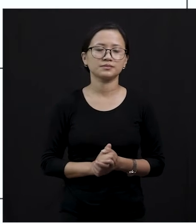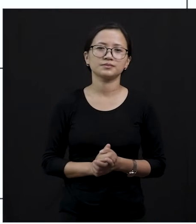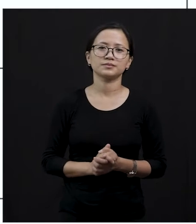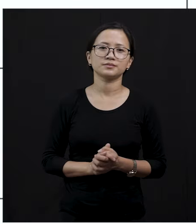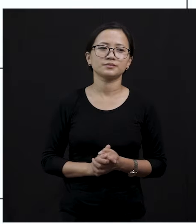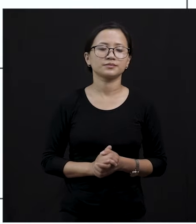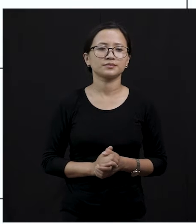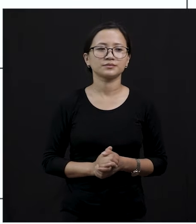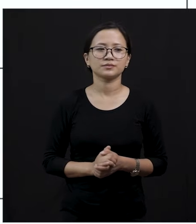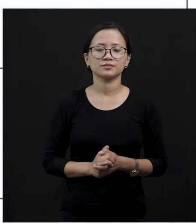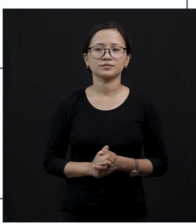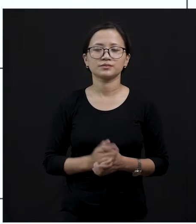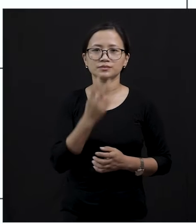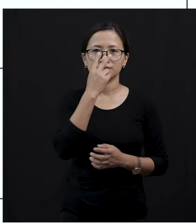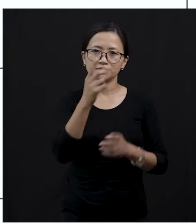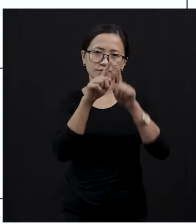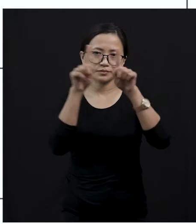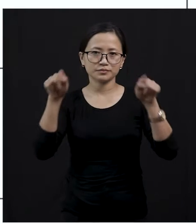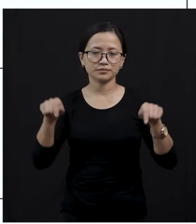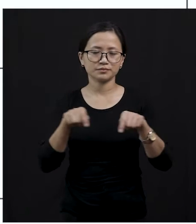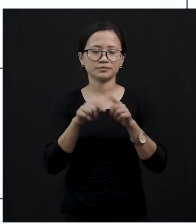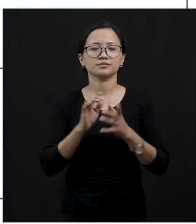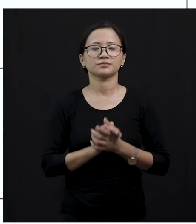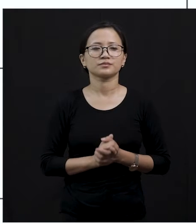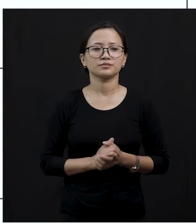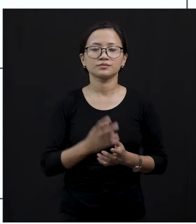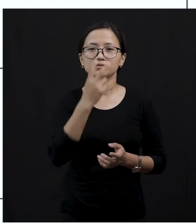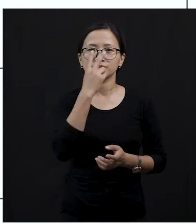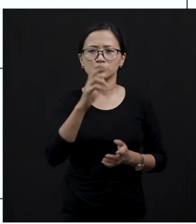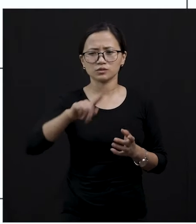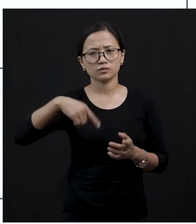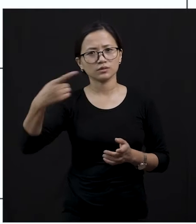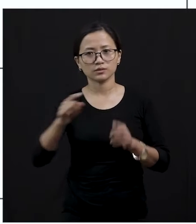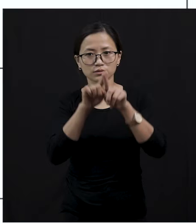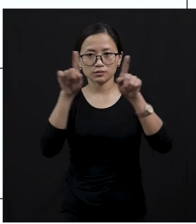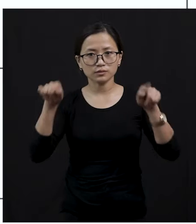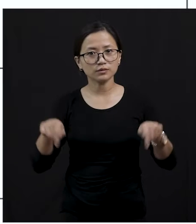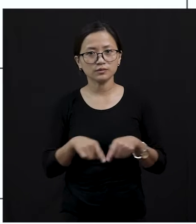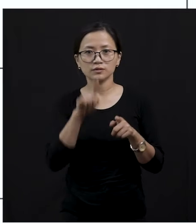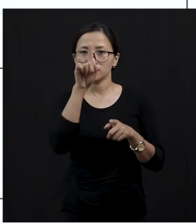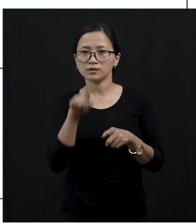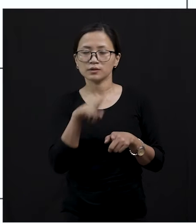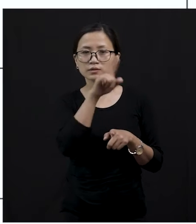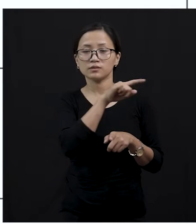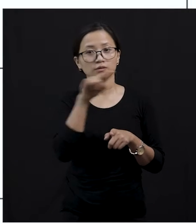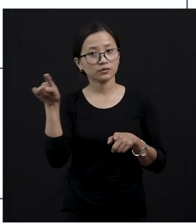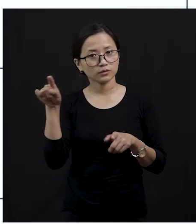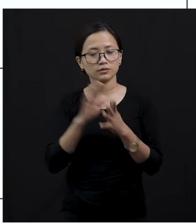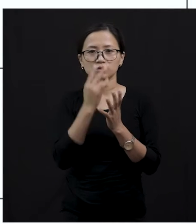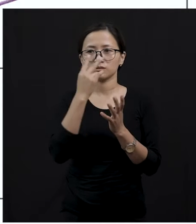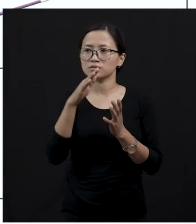3 tens and 8 ones. Now, if you look at the next column, we have 3